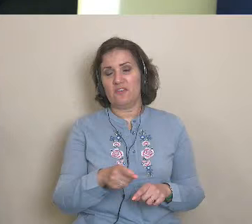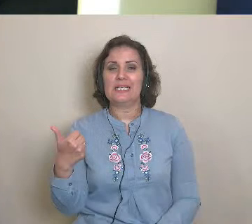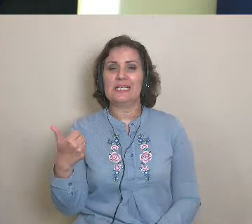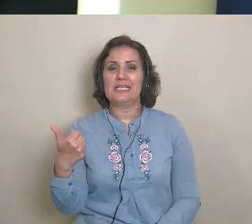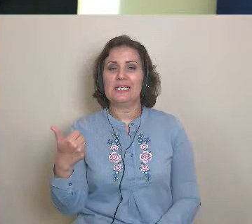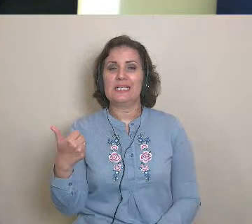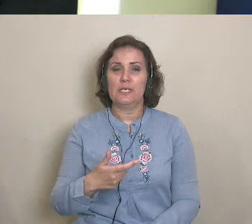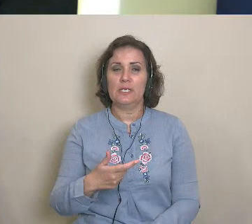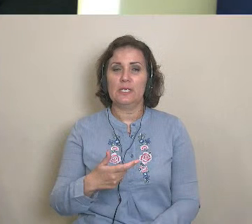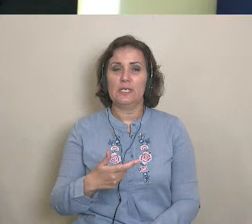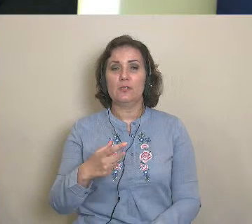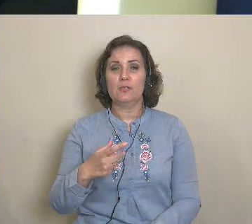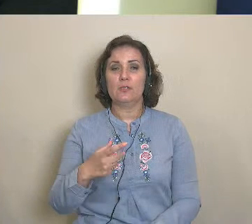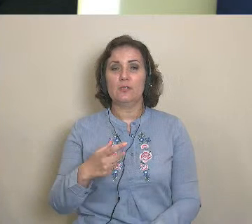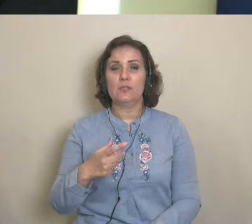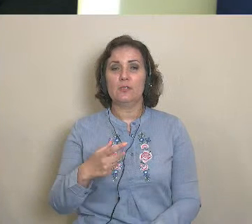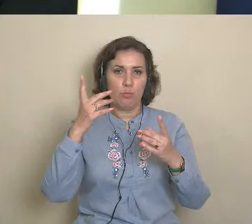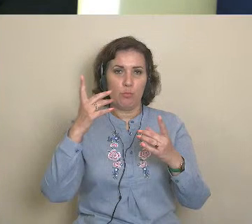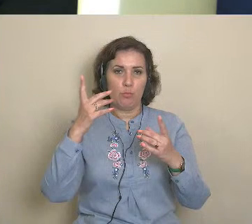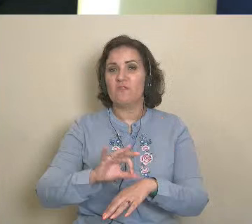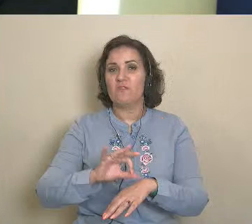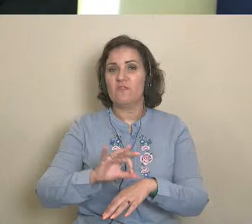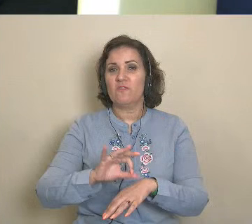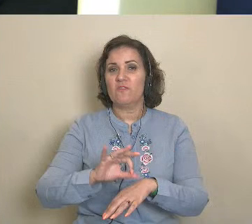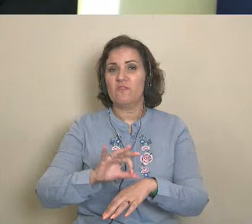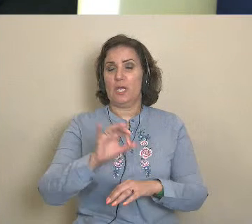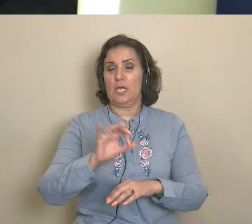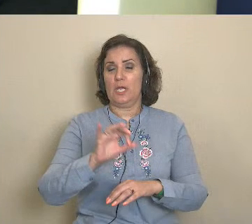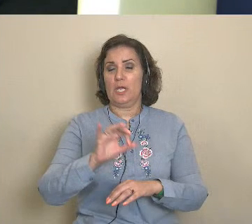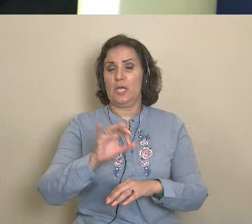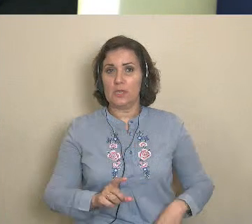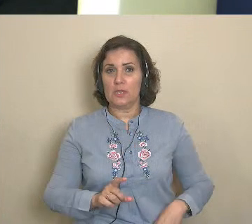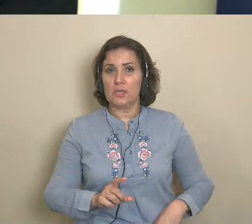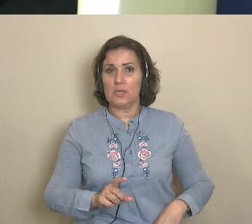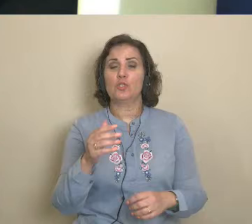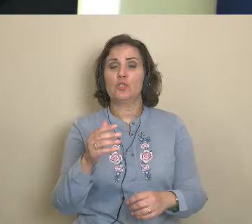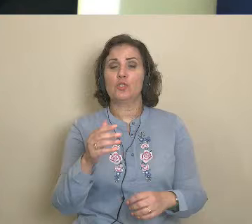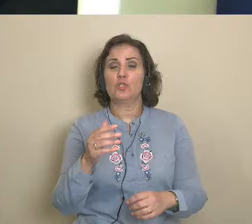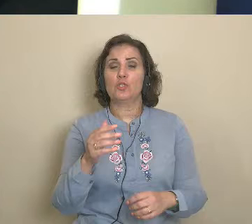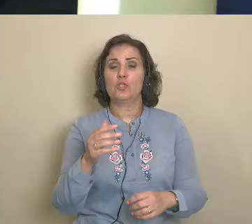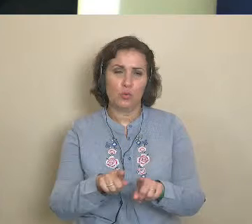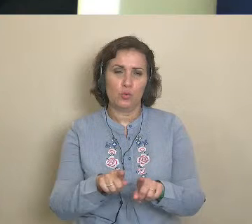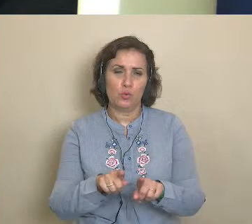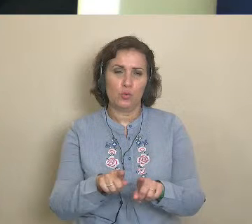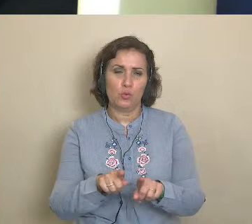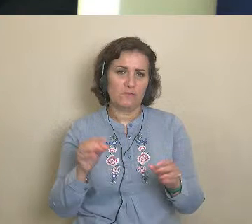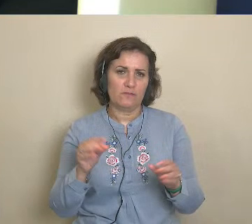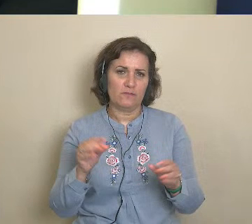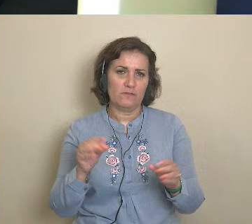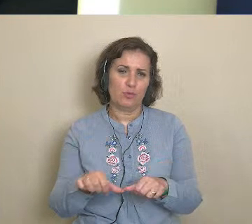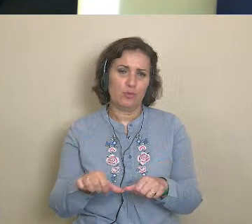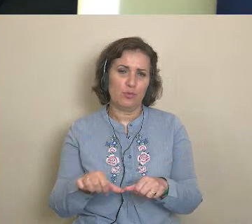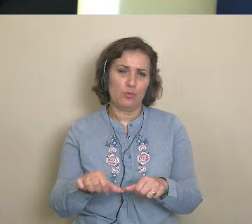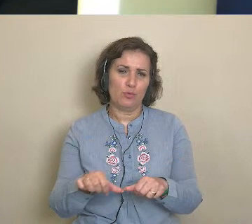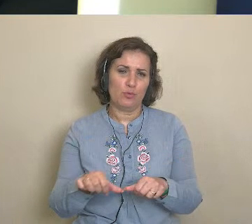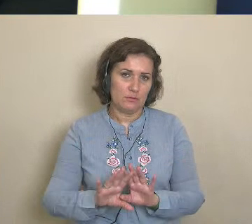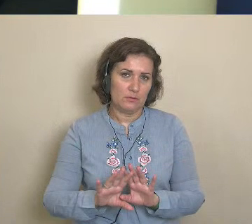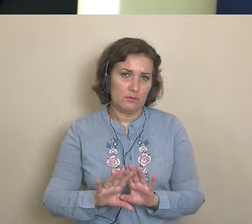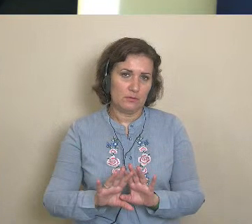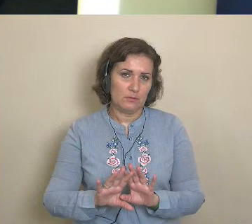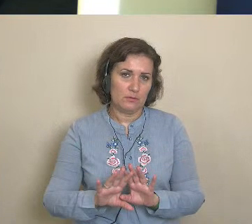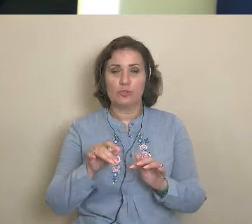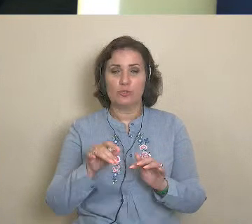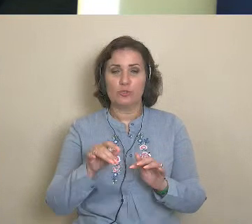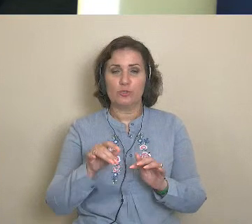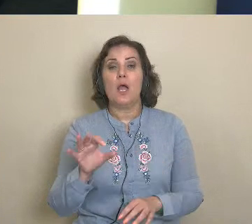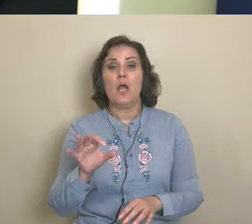candidates then? So, if somebody falls sick in early